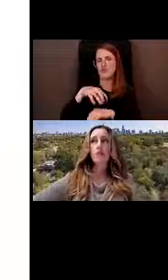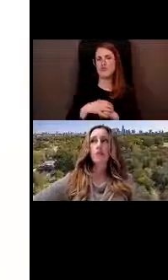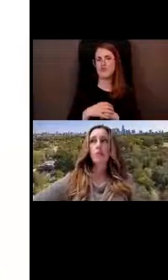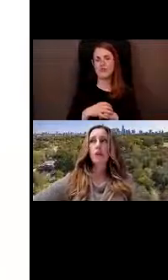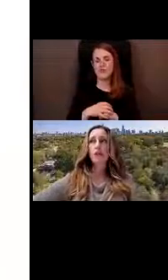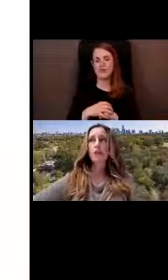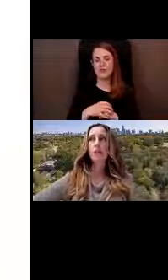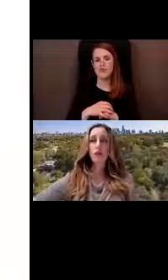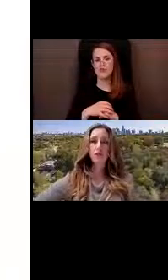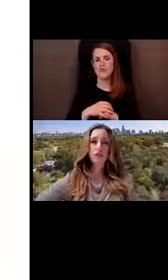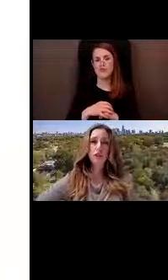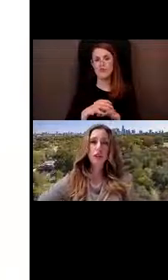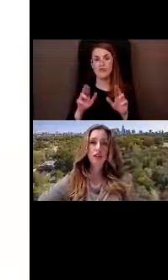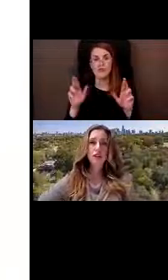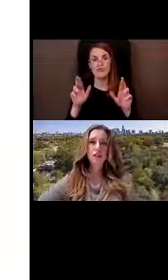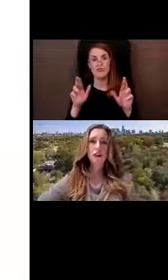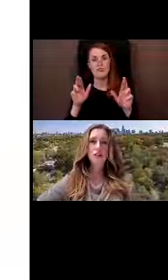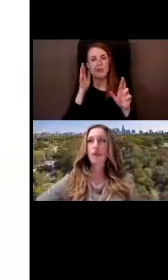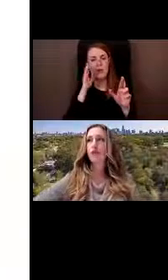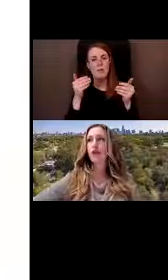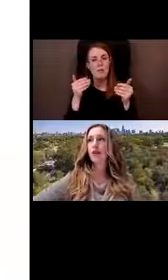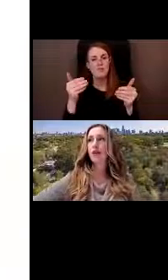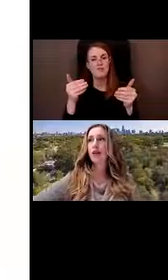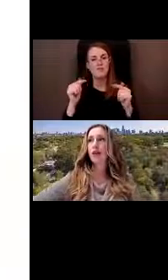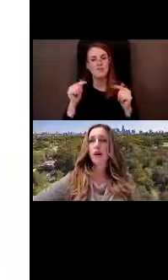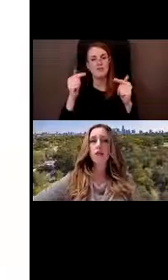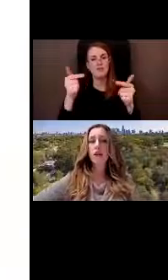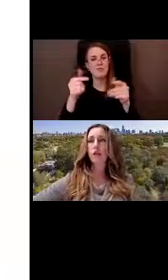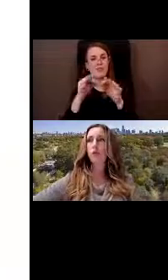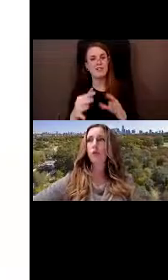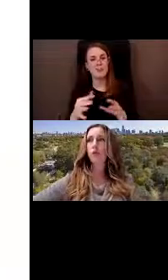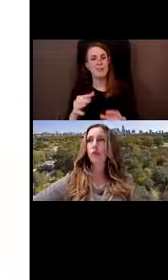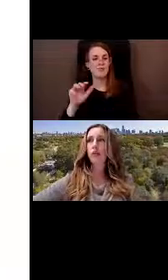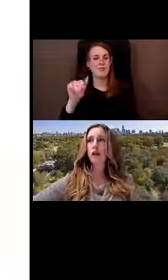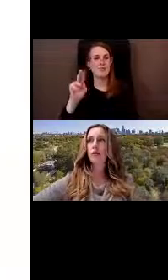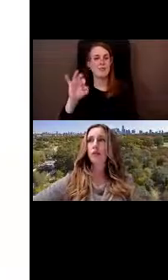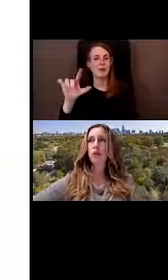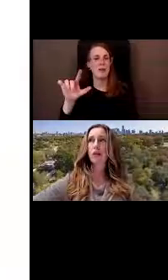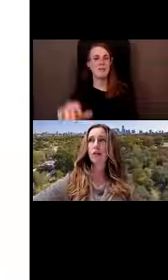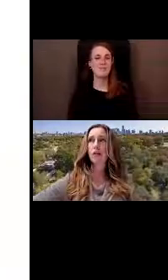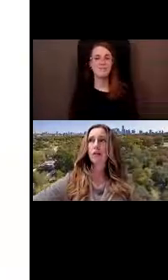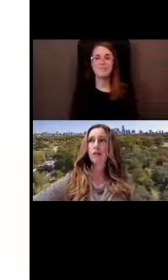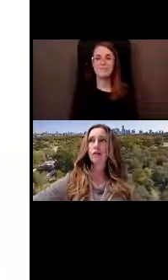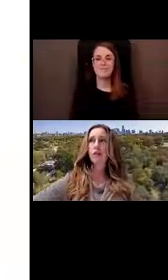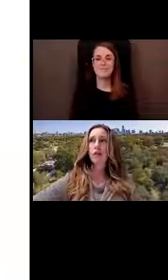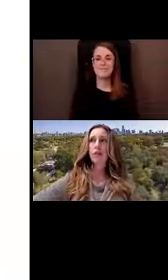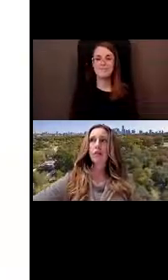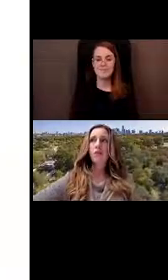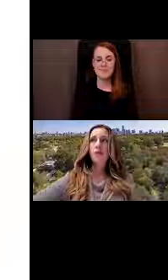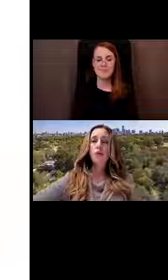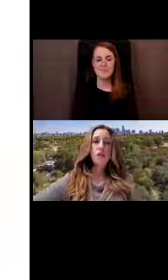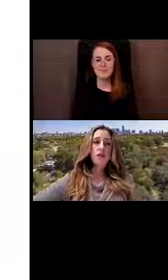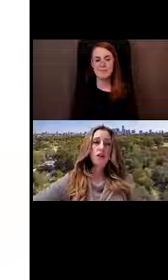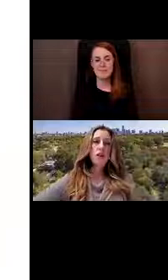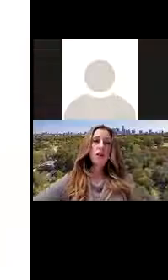We have additional pedestrian and bike bridge connections across Barton Creek on either side of the pool and at Toomey. The